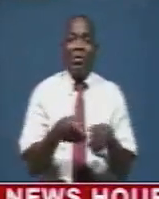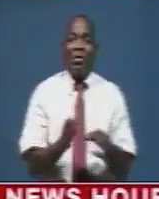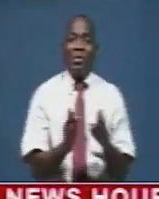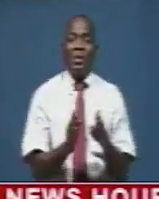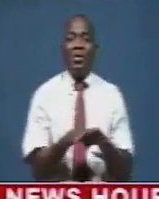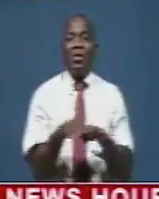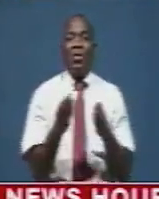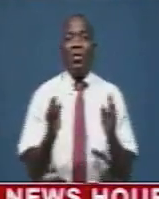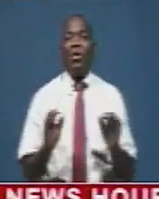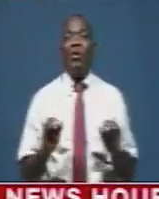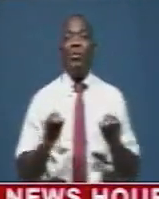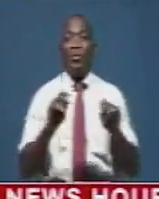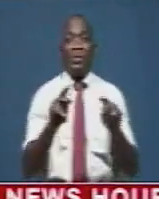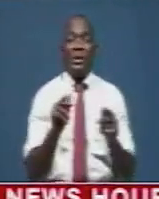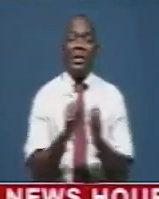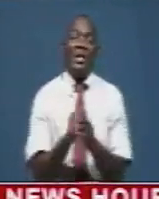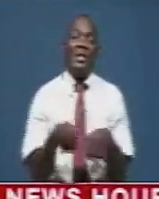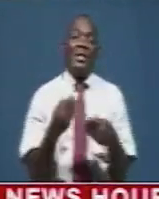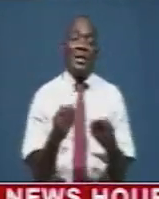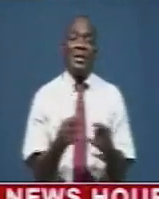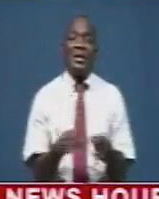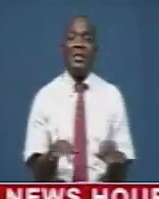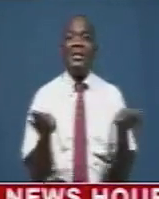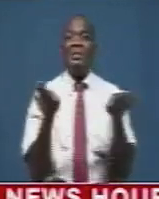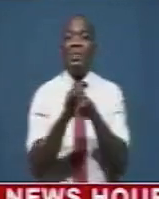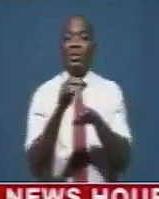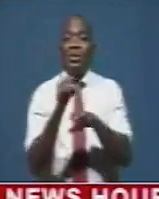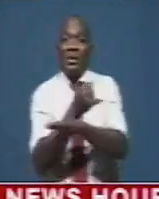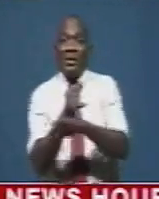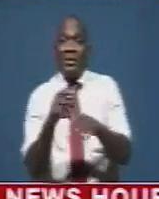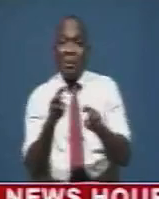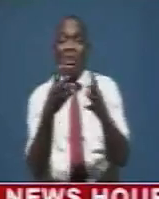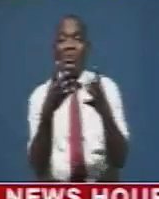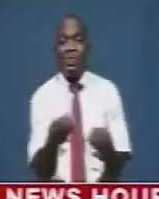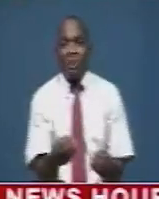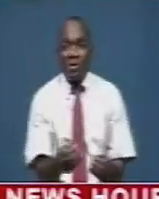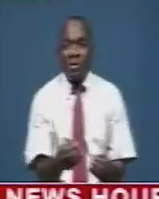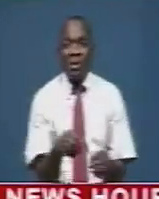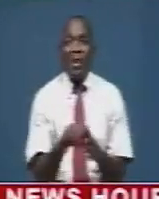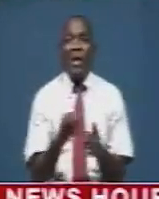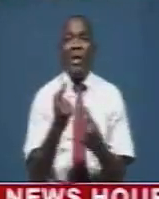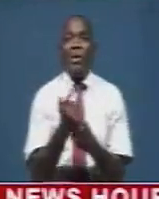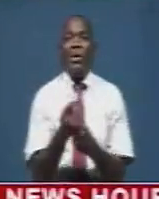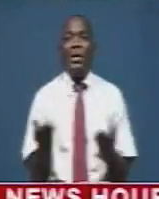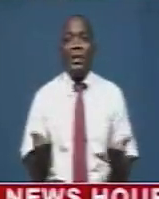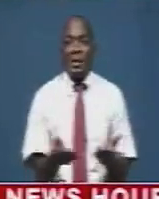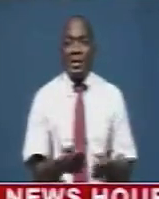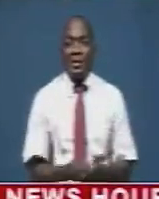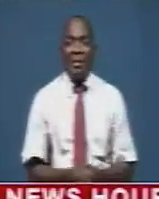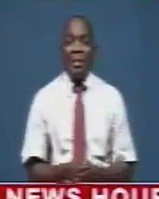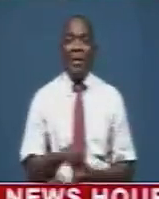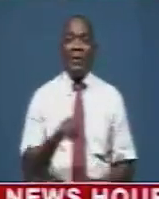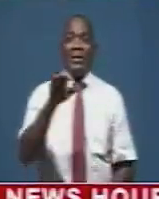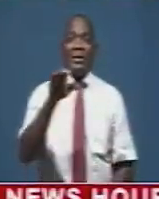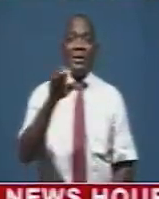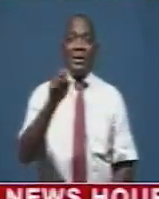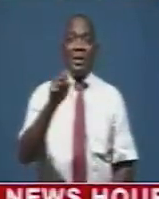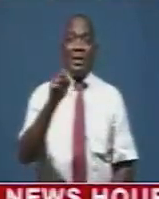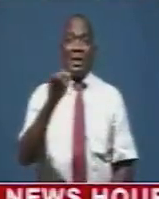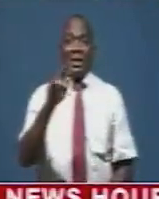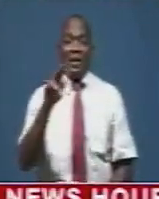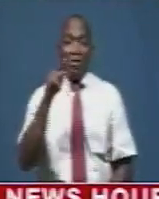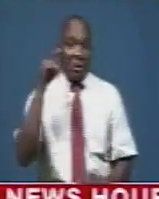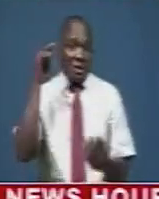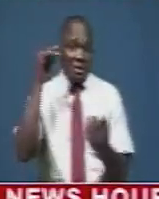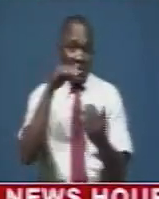open opportunities which will provide important industry solutions and build local competencies. The CSIR is